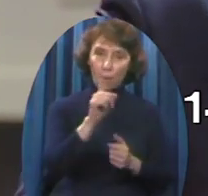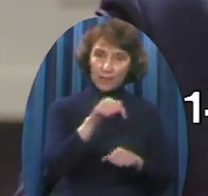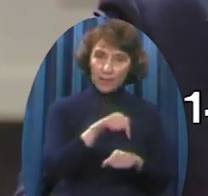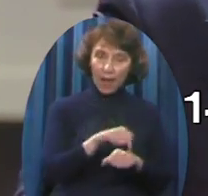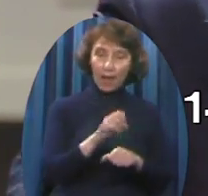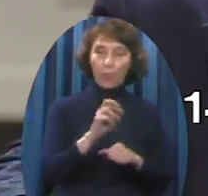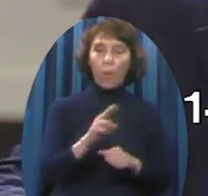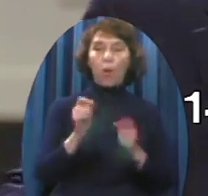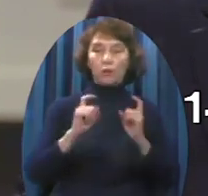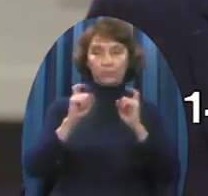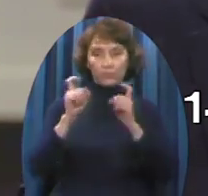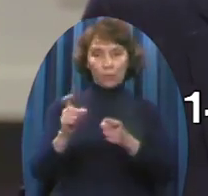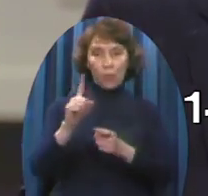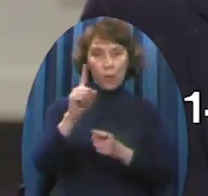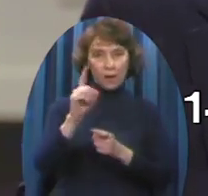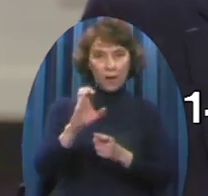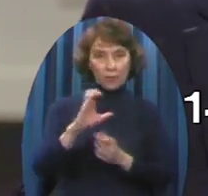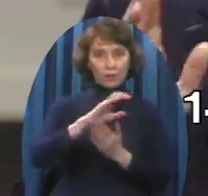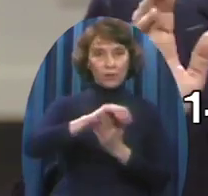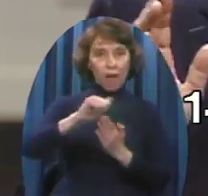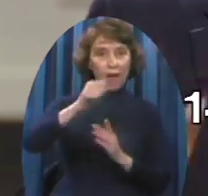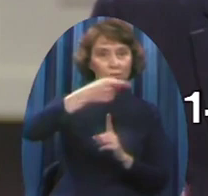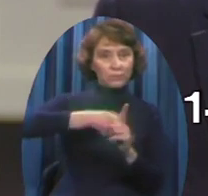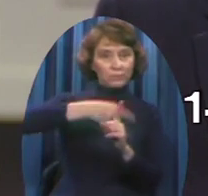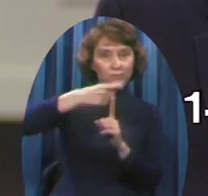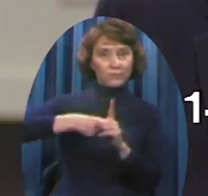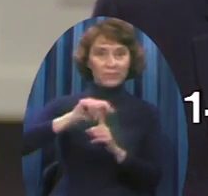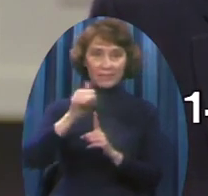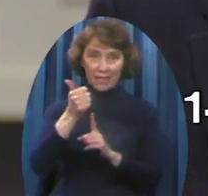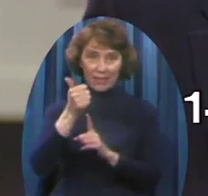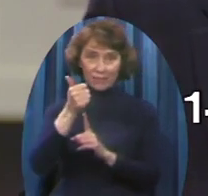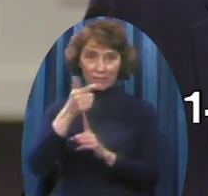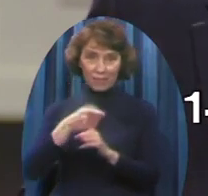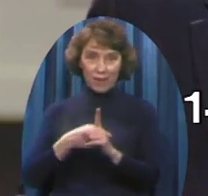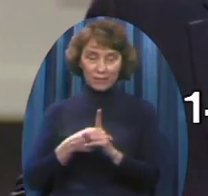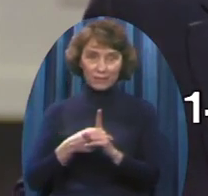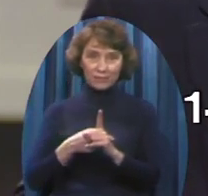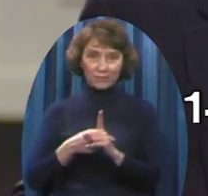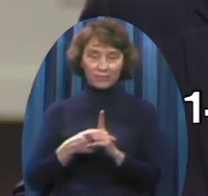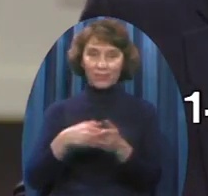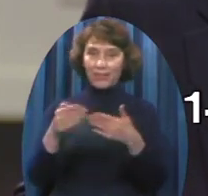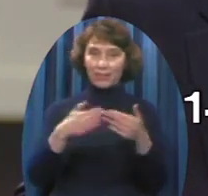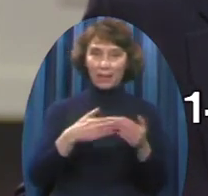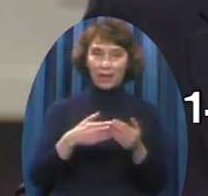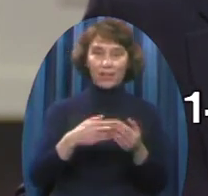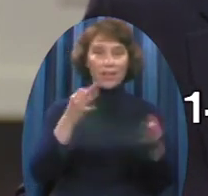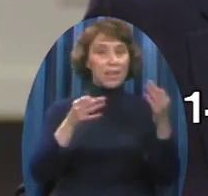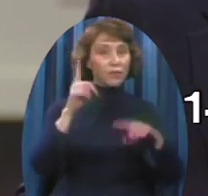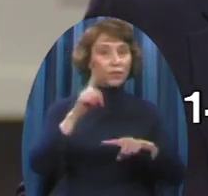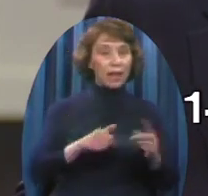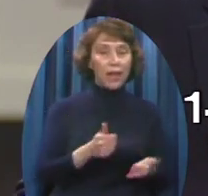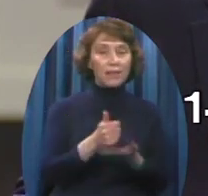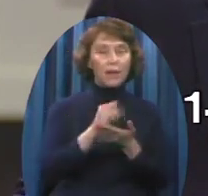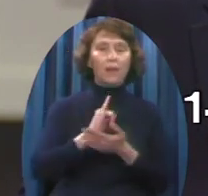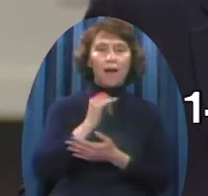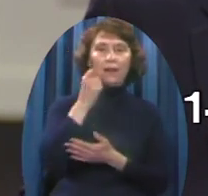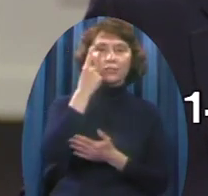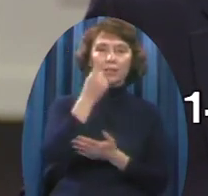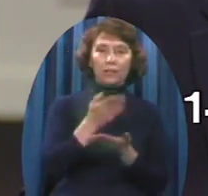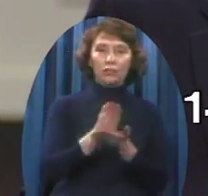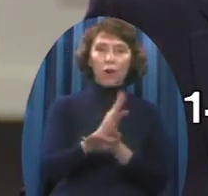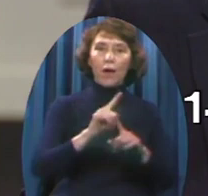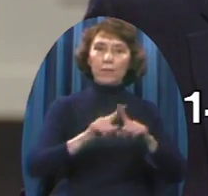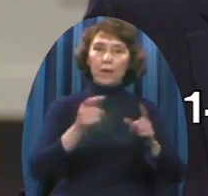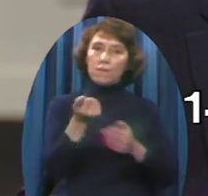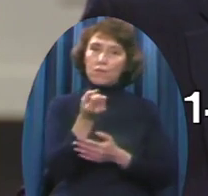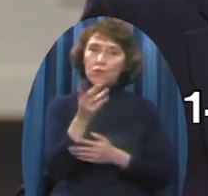or you can give $100 monthly for 10 months, however you want to do it. Just pick up your telephone right now, call our toll-free